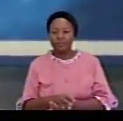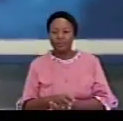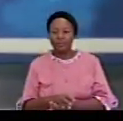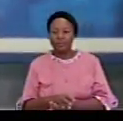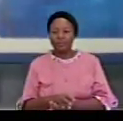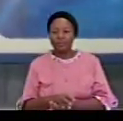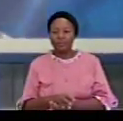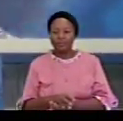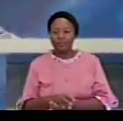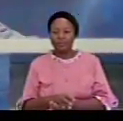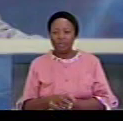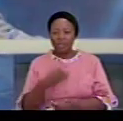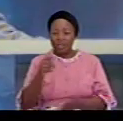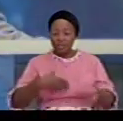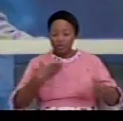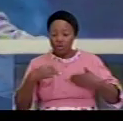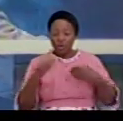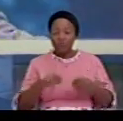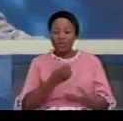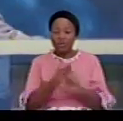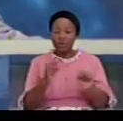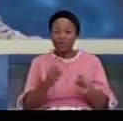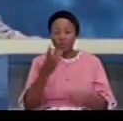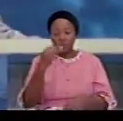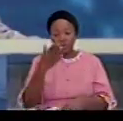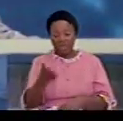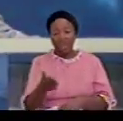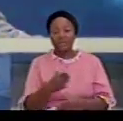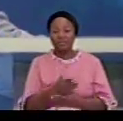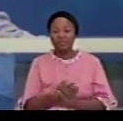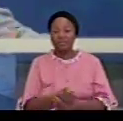The joy of salvation was there.